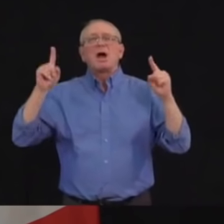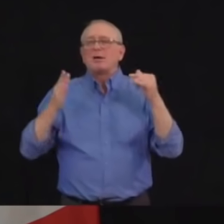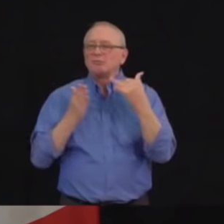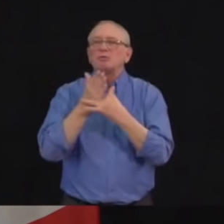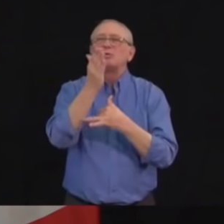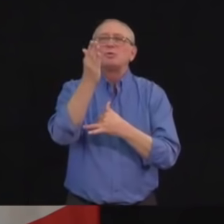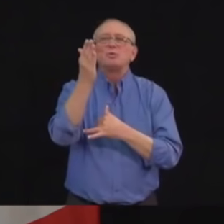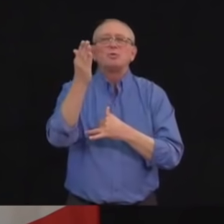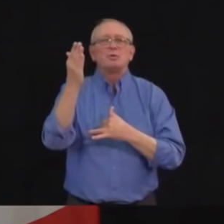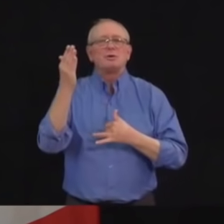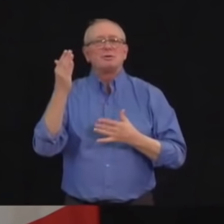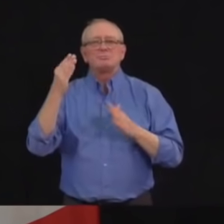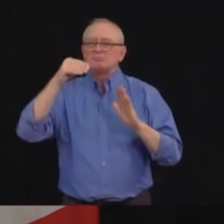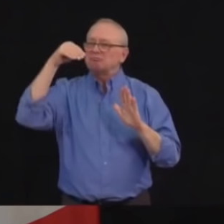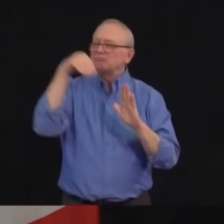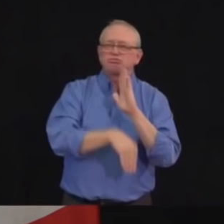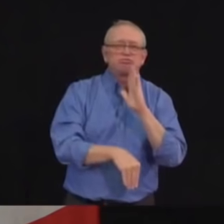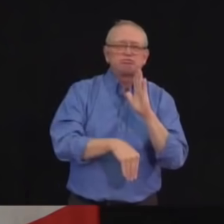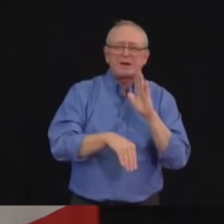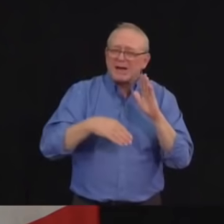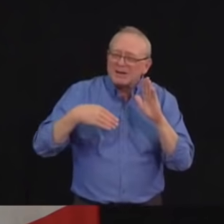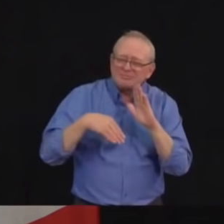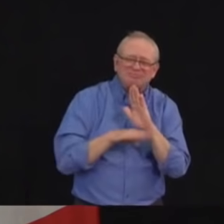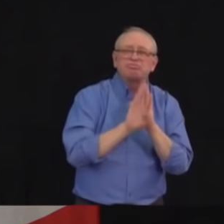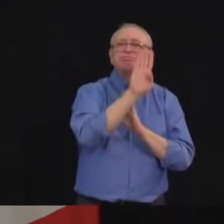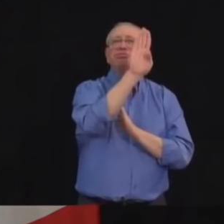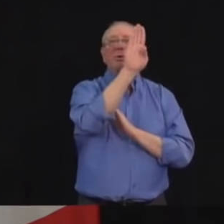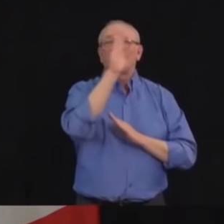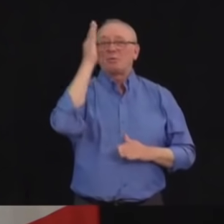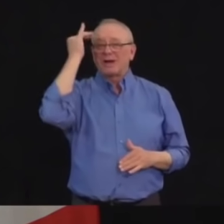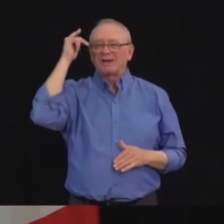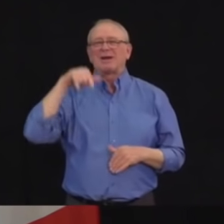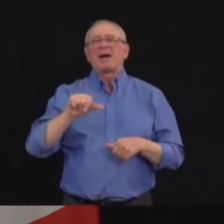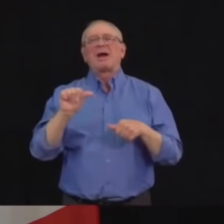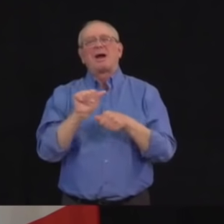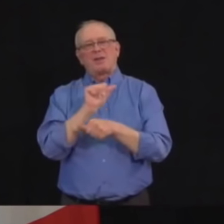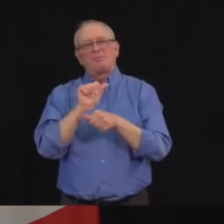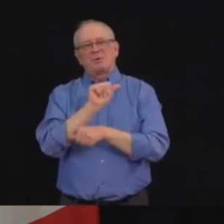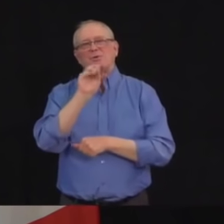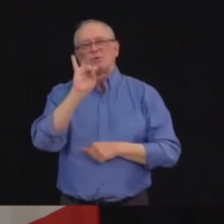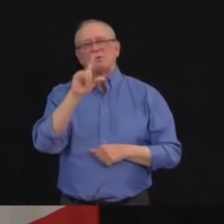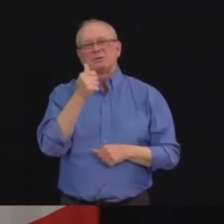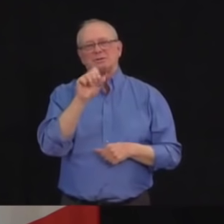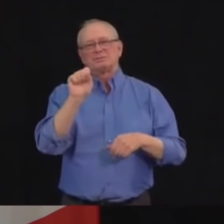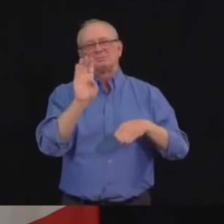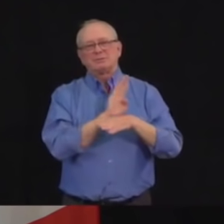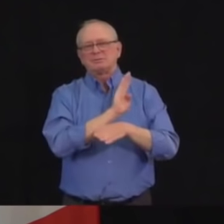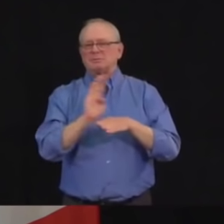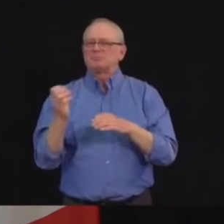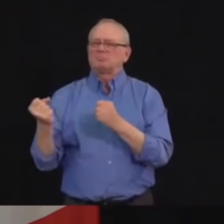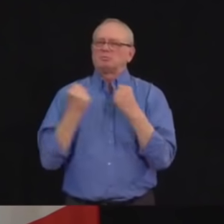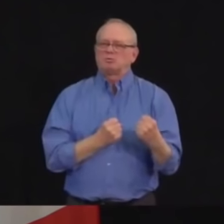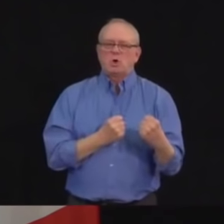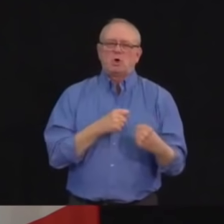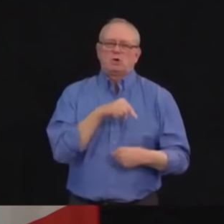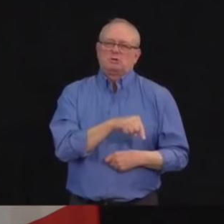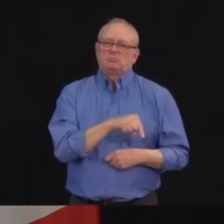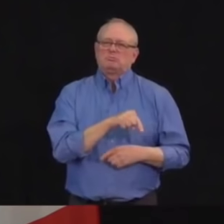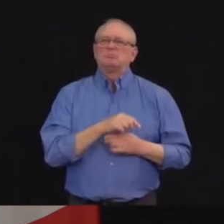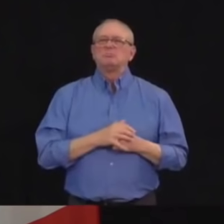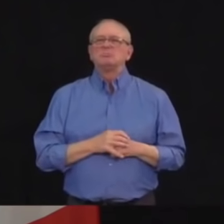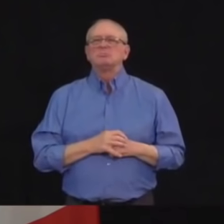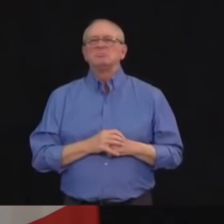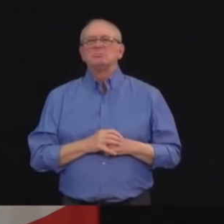was primarily because of the strength of the Alberta oil and gas sector. At that time, we drove national growth